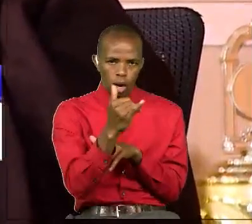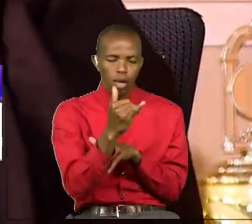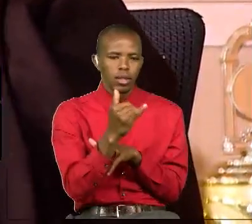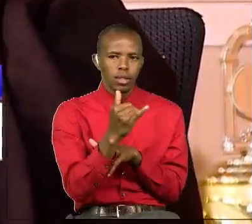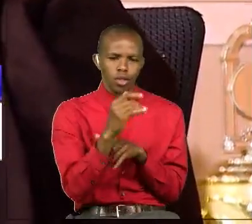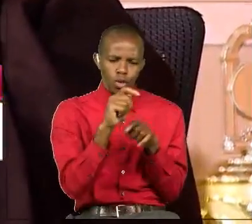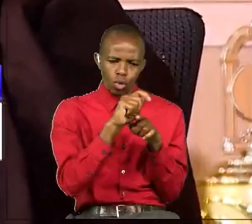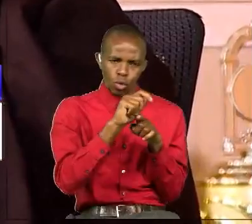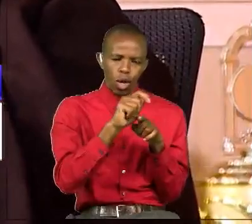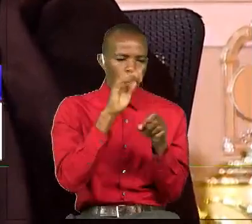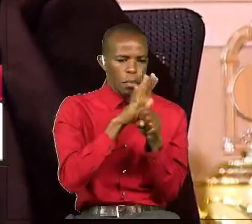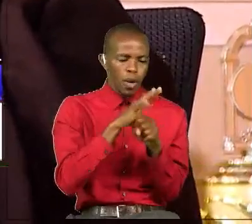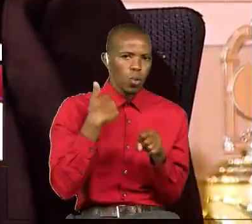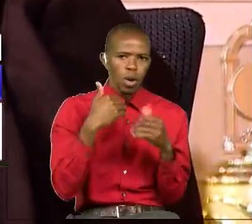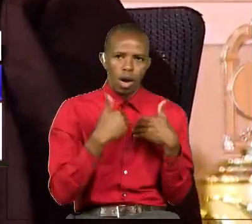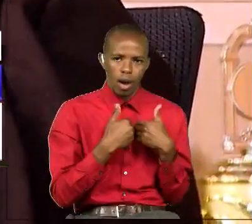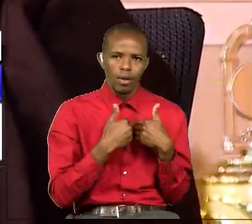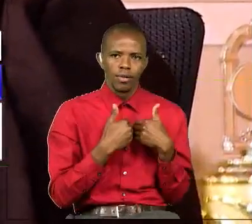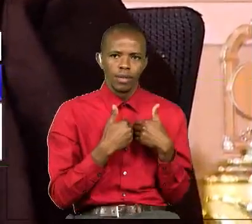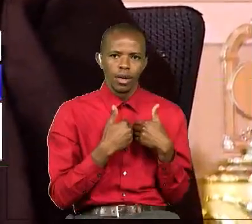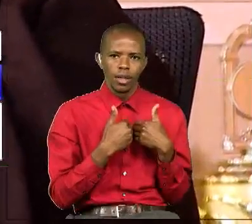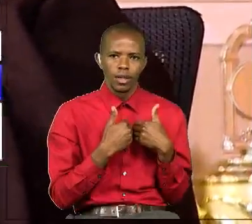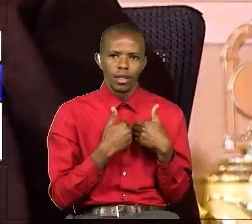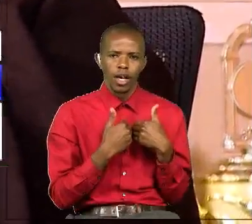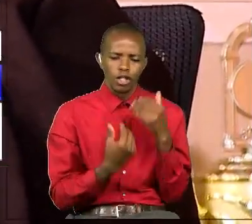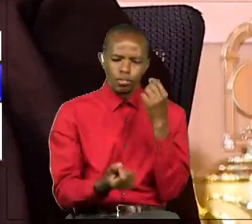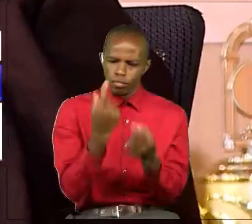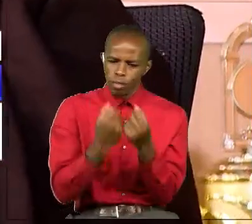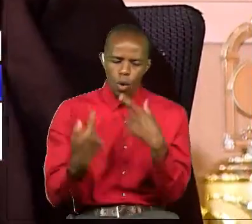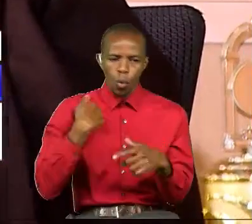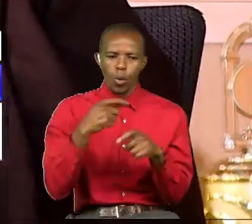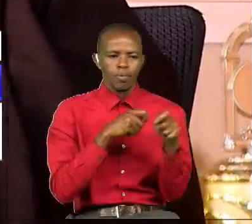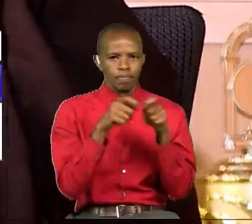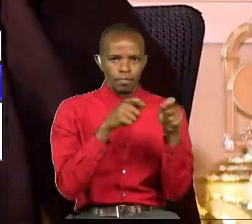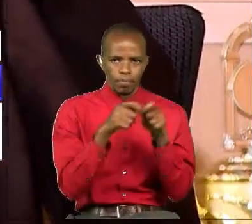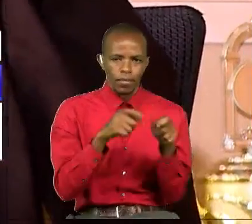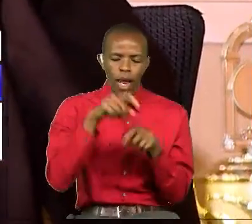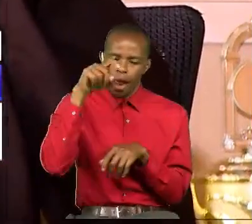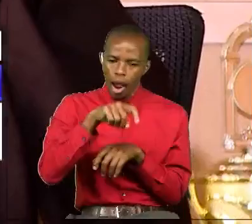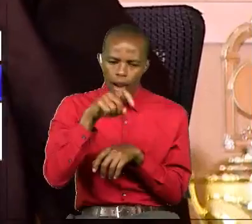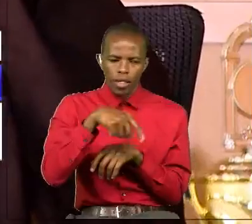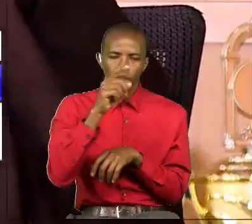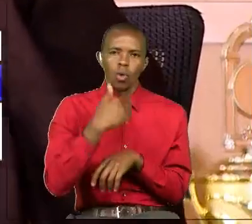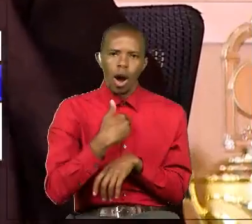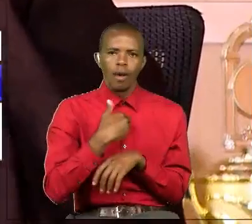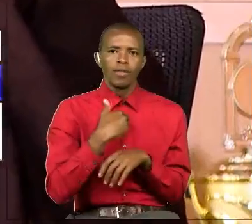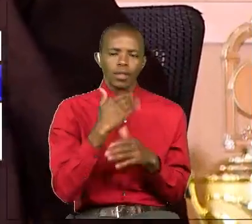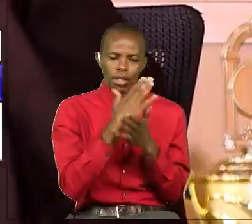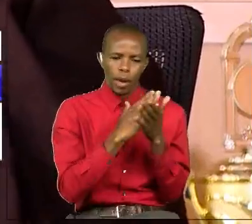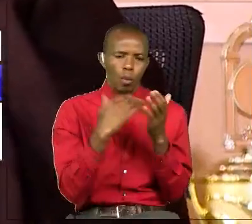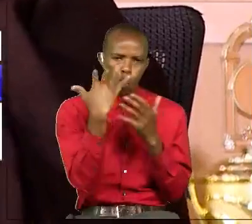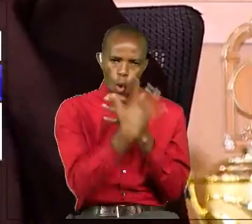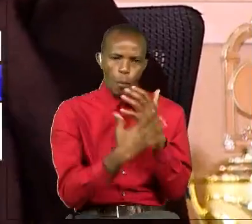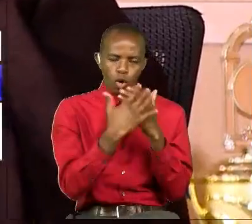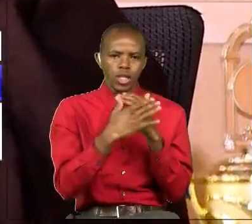lot of the trainings that we carry out and some of the B2B initiatives that we are running need for them to have some computing ability at